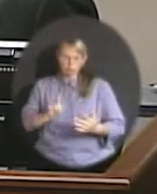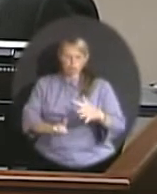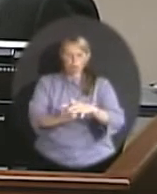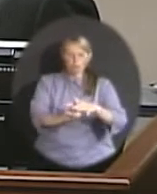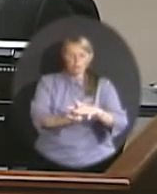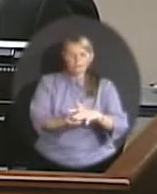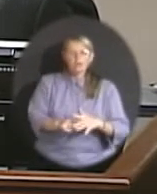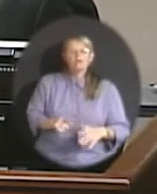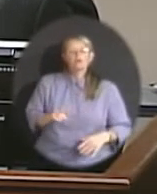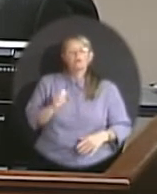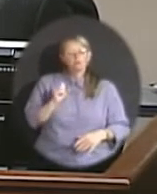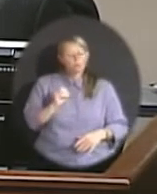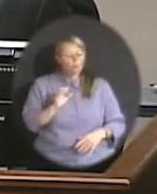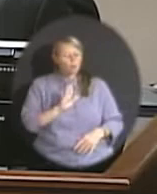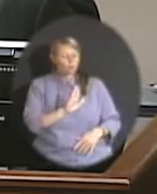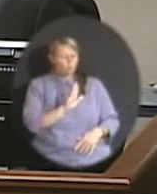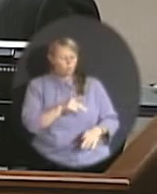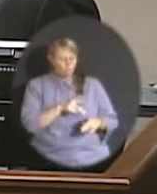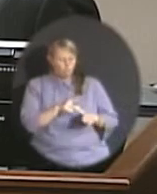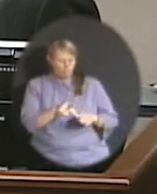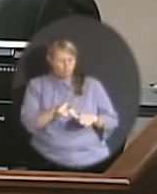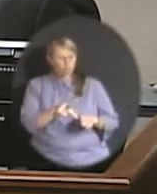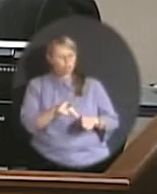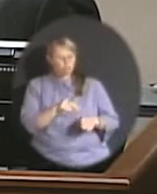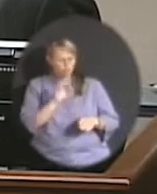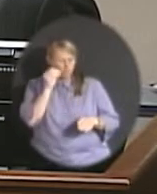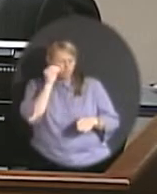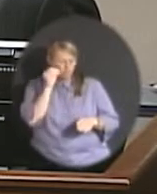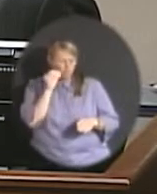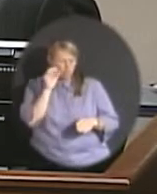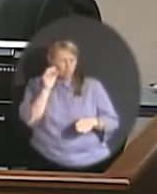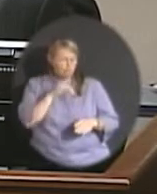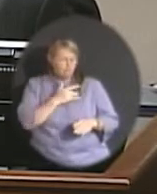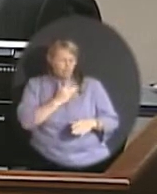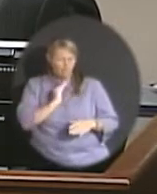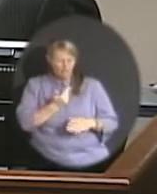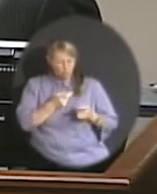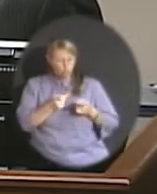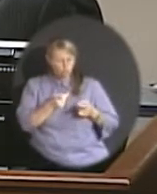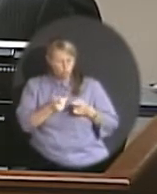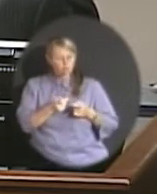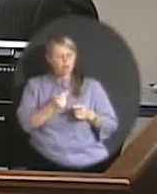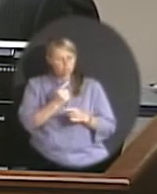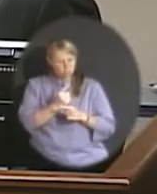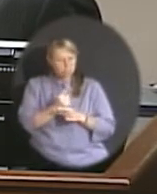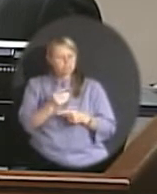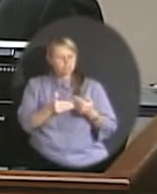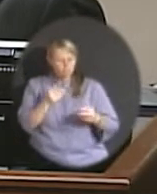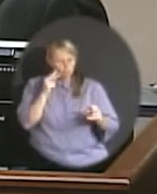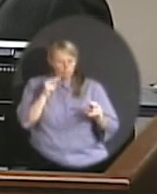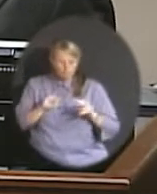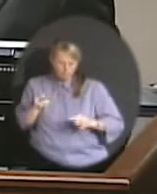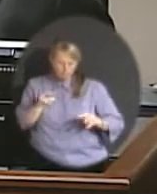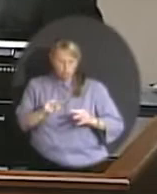like that our controls are adequate and in place to monitor these 2 funds? Yes. Thank you.